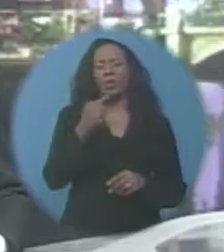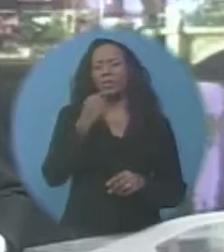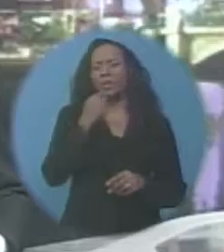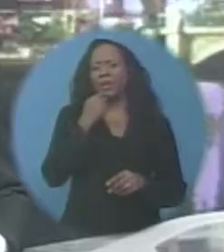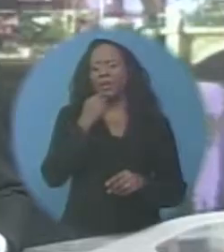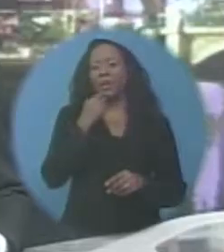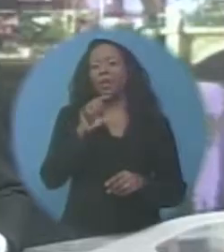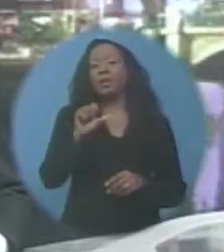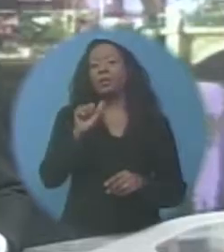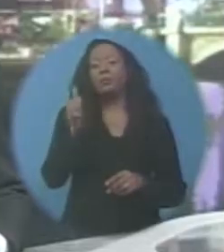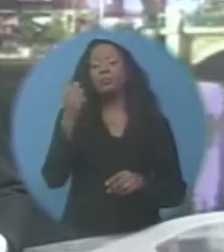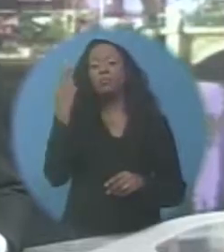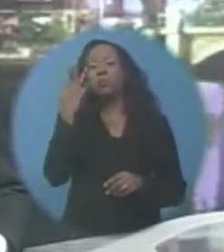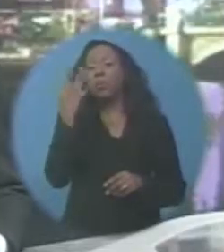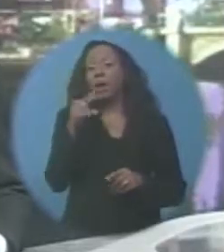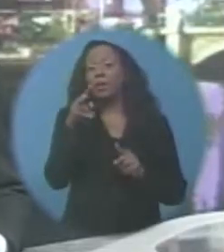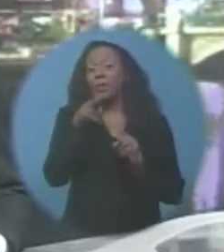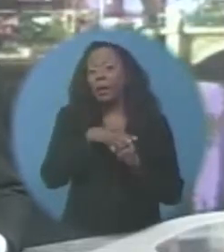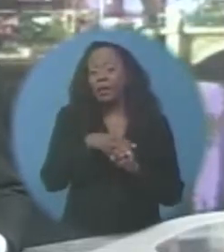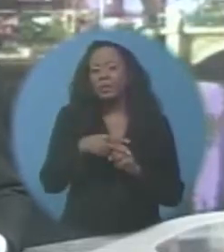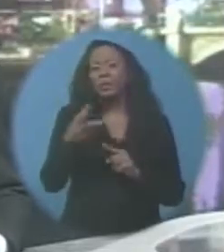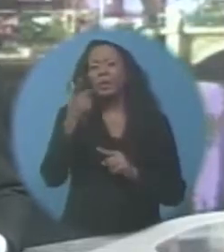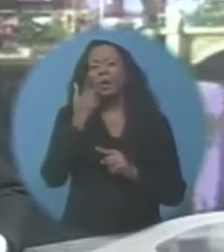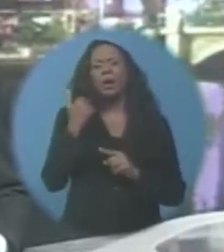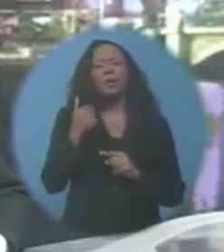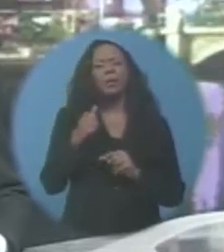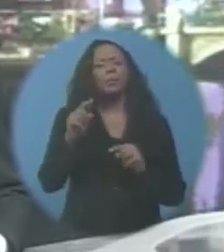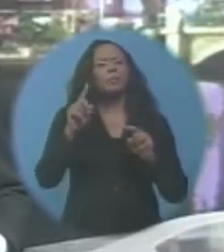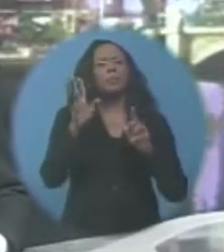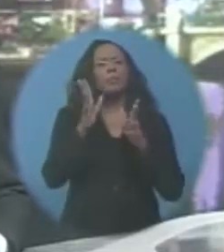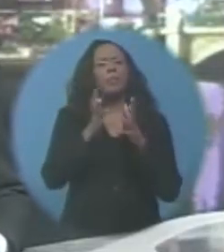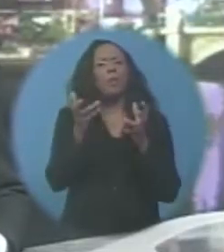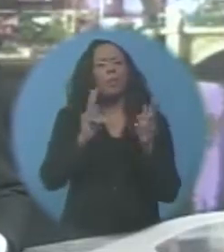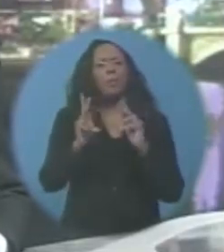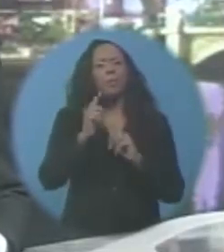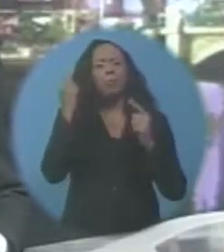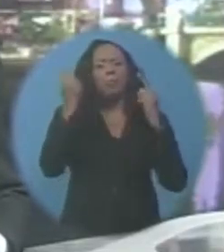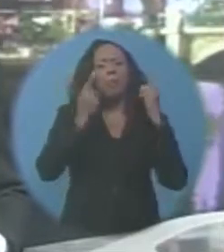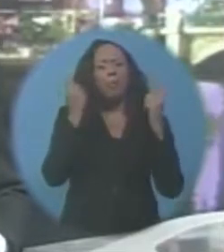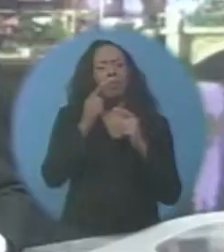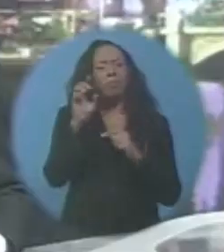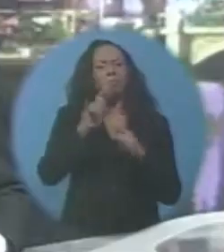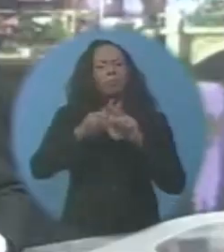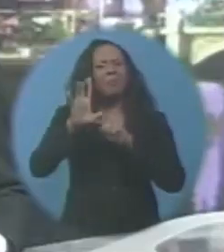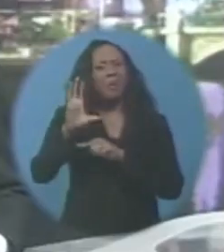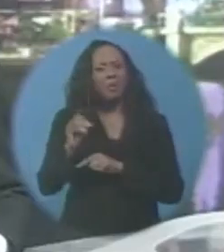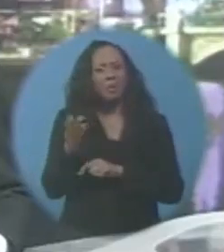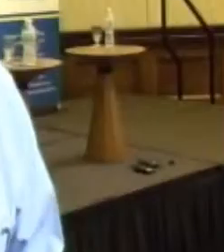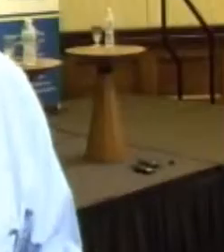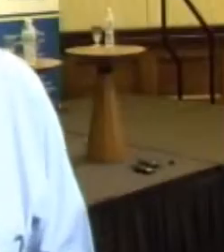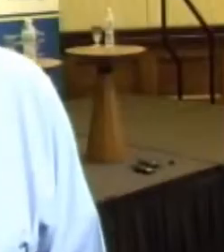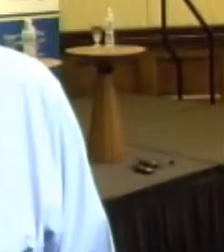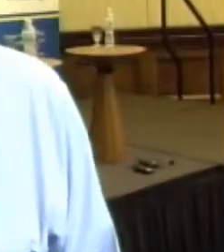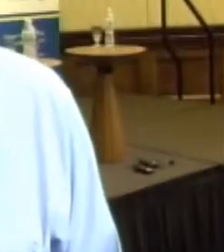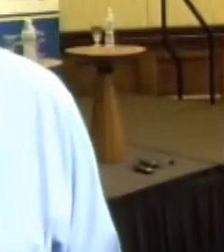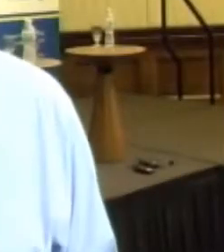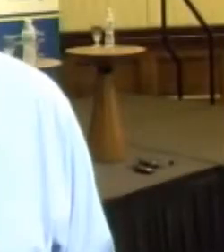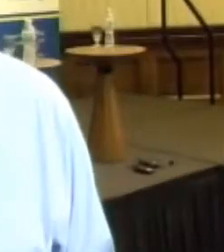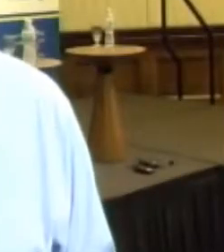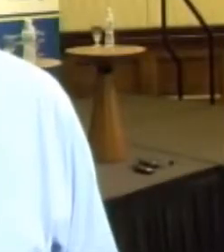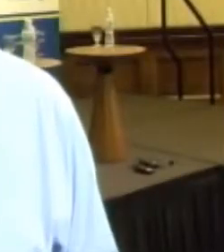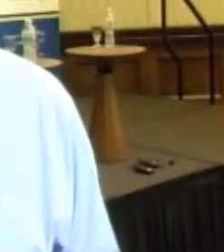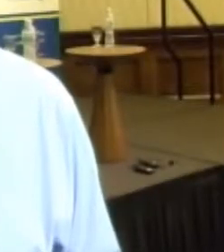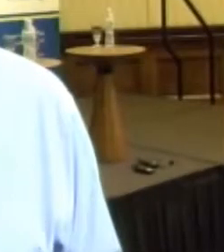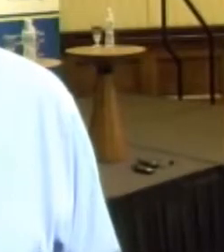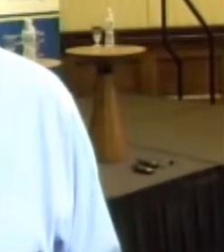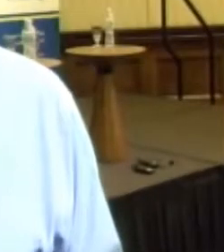they are especially worried about the wider implications for shareholders of companies in Barbados. What we're more concerned about here is that